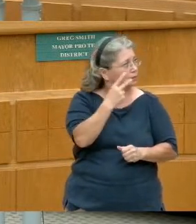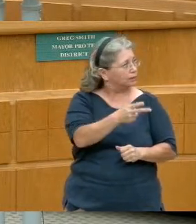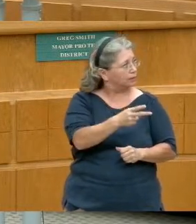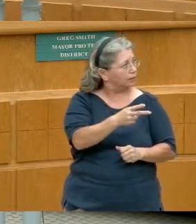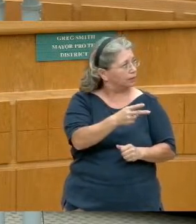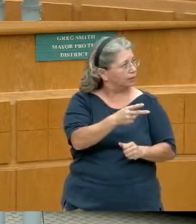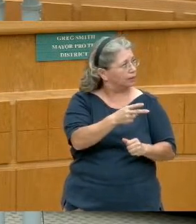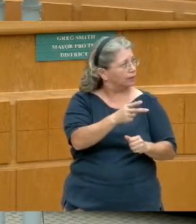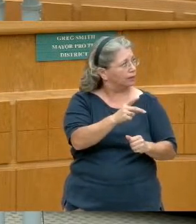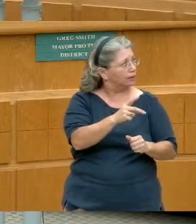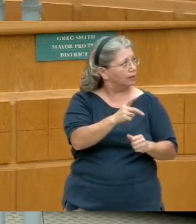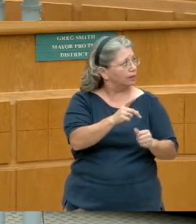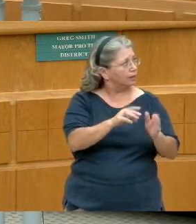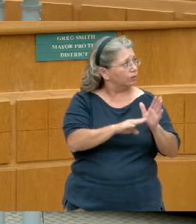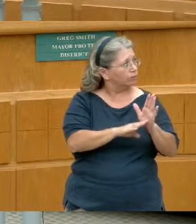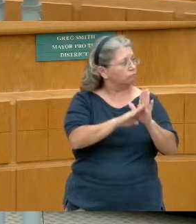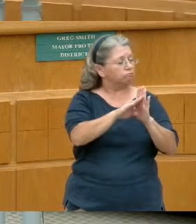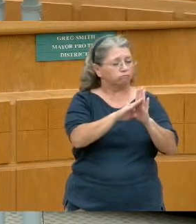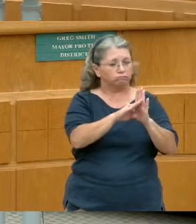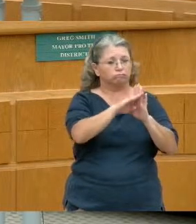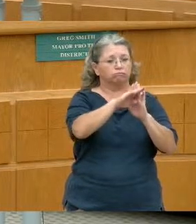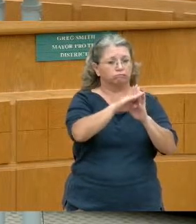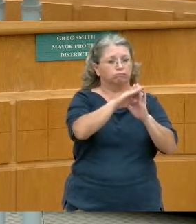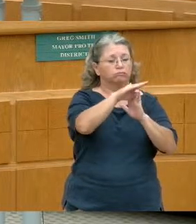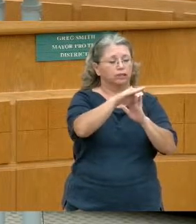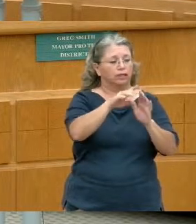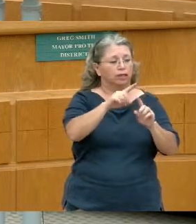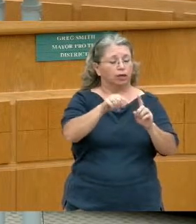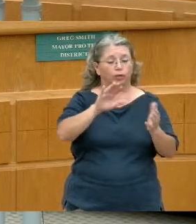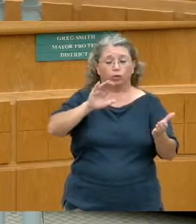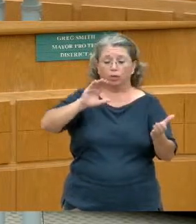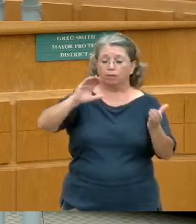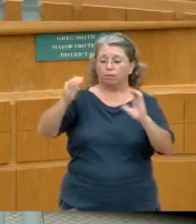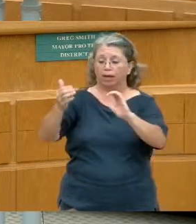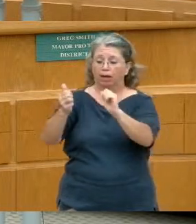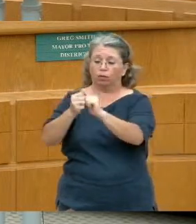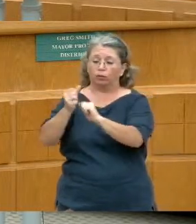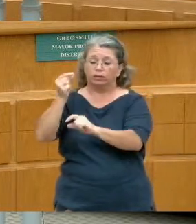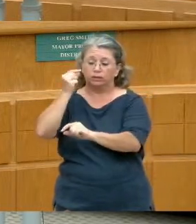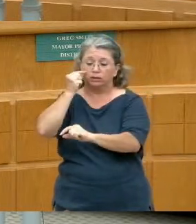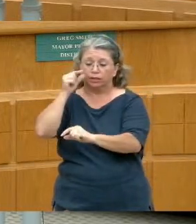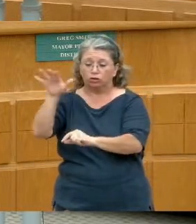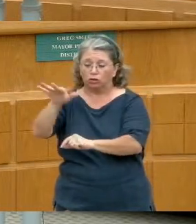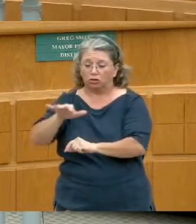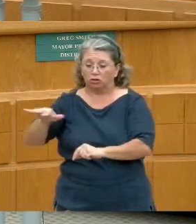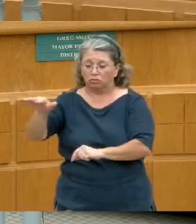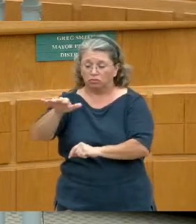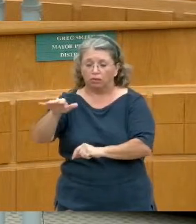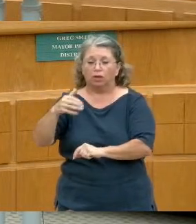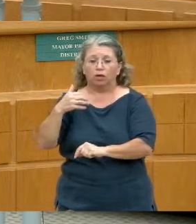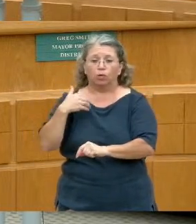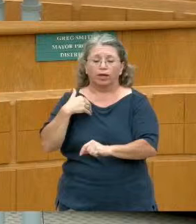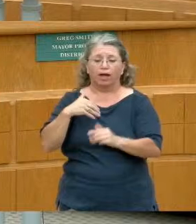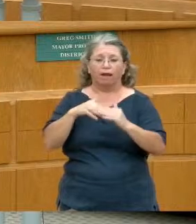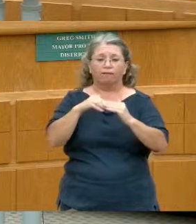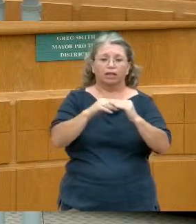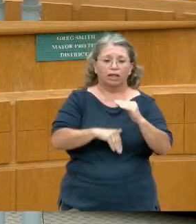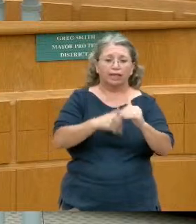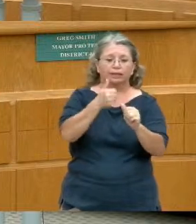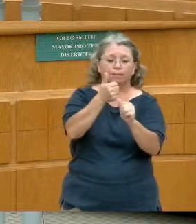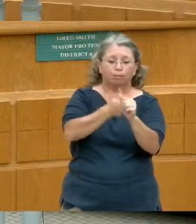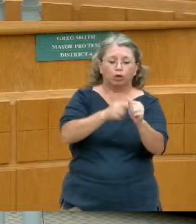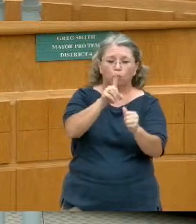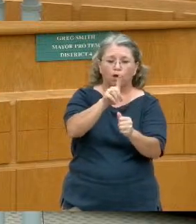We have that steep uptick, but when you compare us to Bexar County, we have far fewer cases per capita,